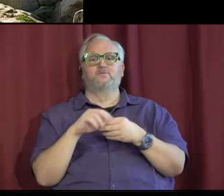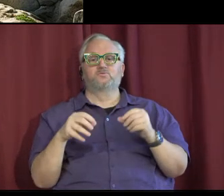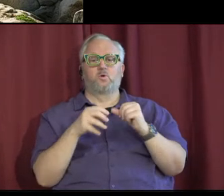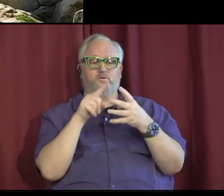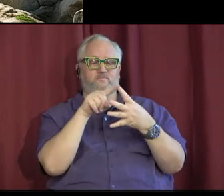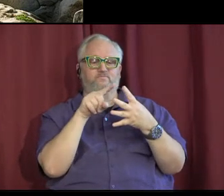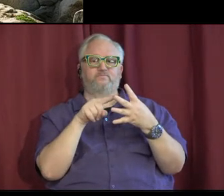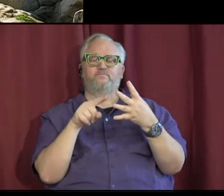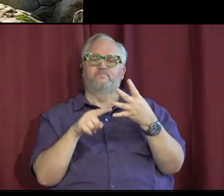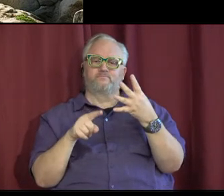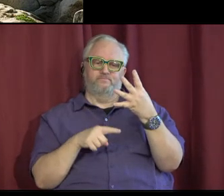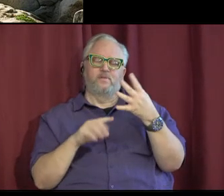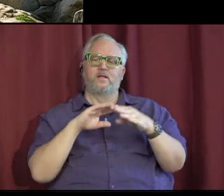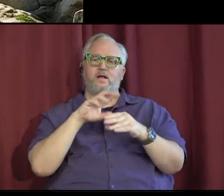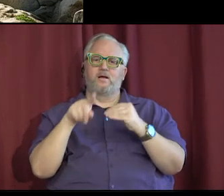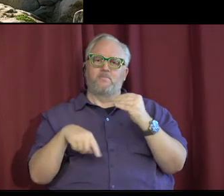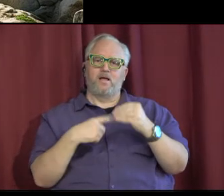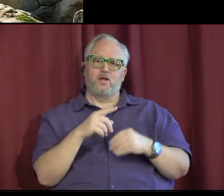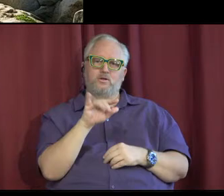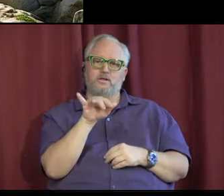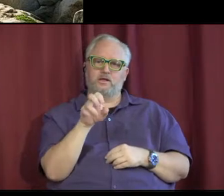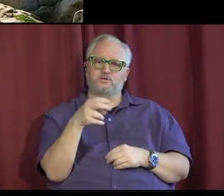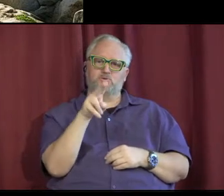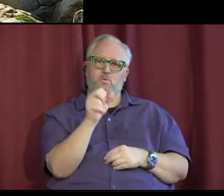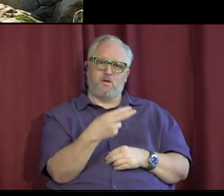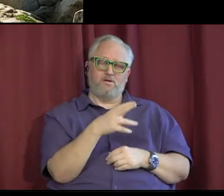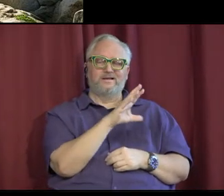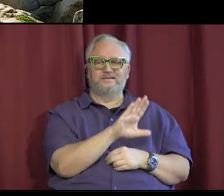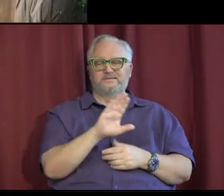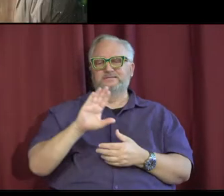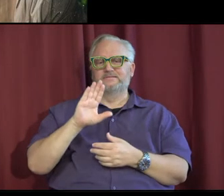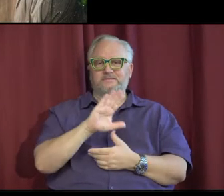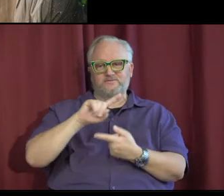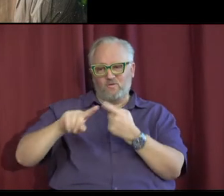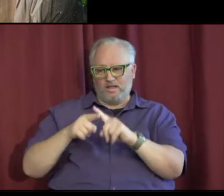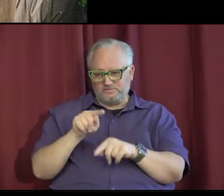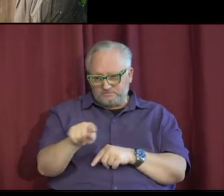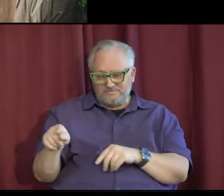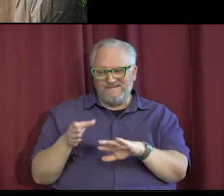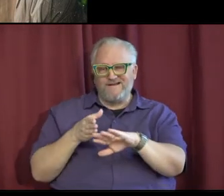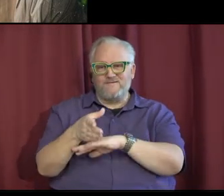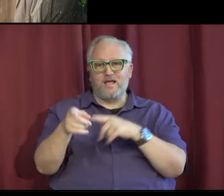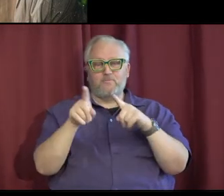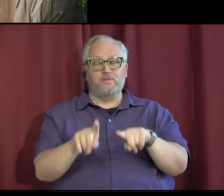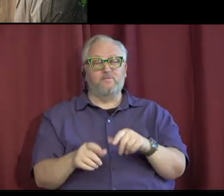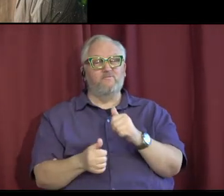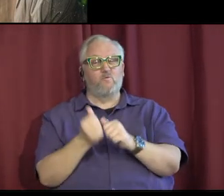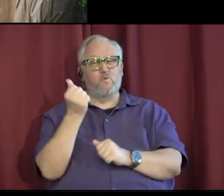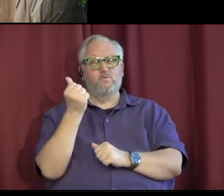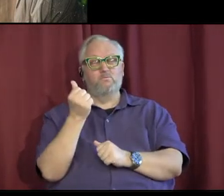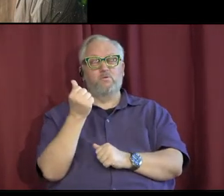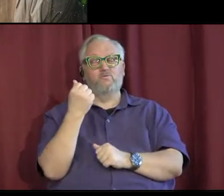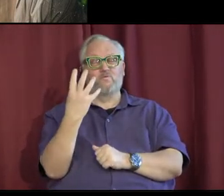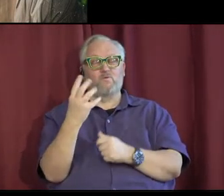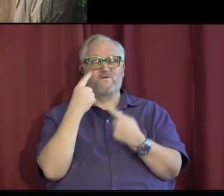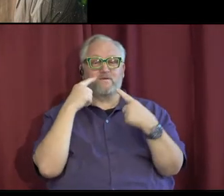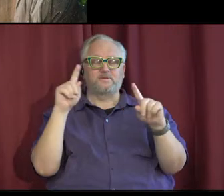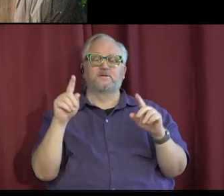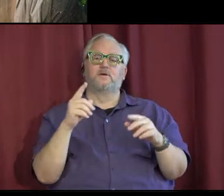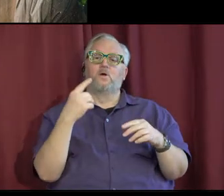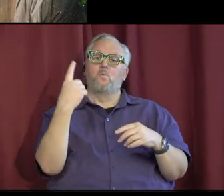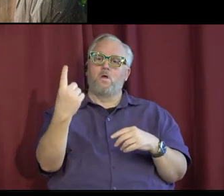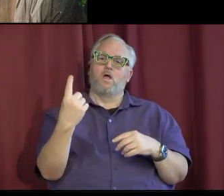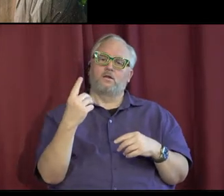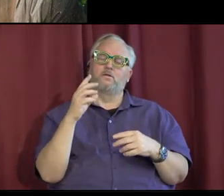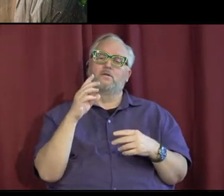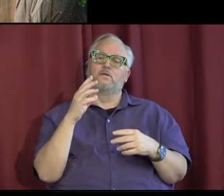Yeshua and his friends afterwards that are most famous. In the first one, his friend Mary is still at the tomb